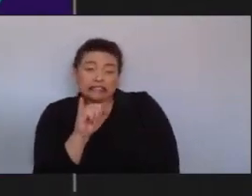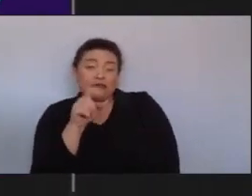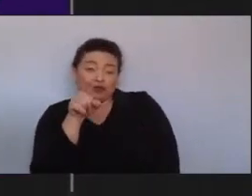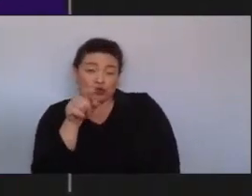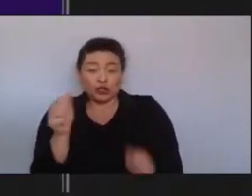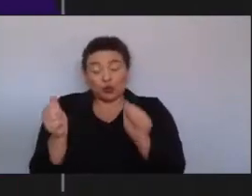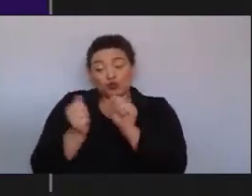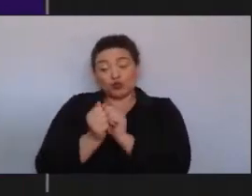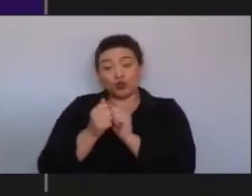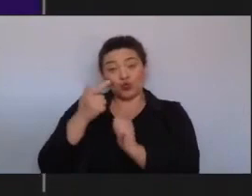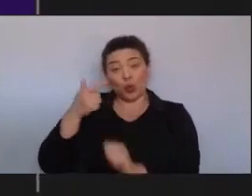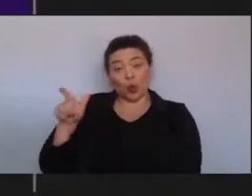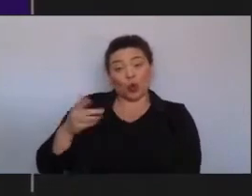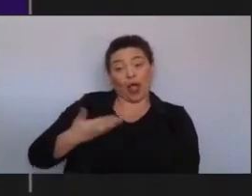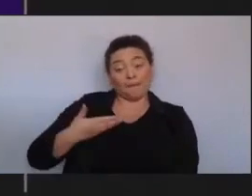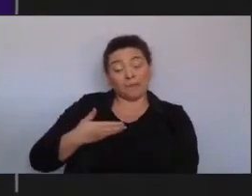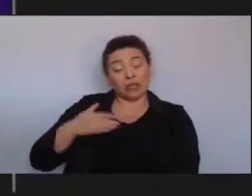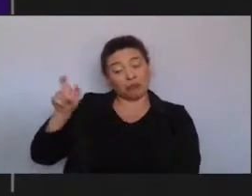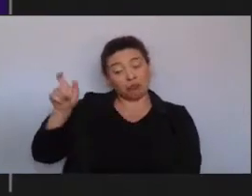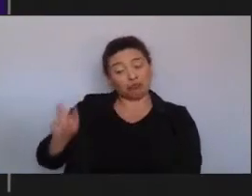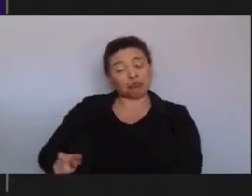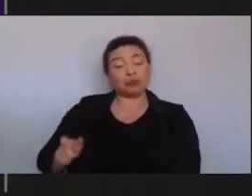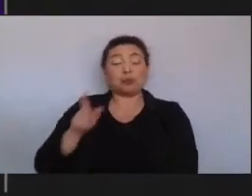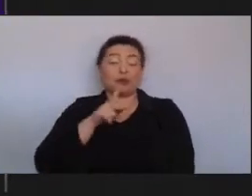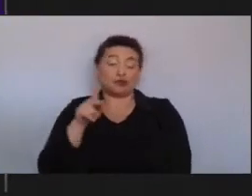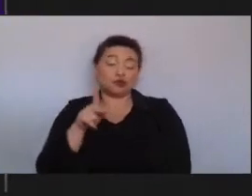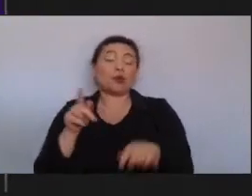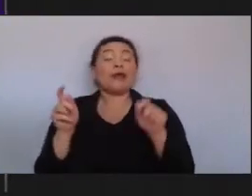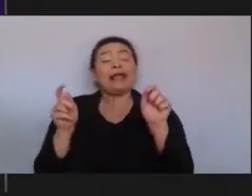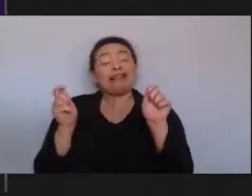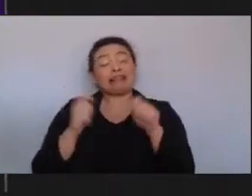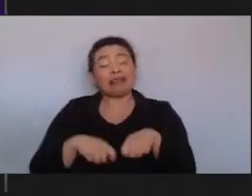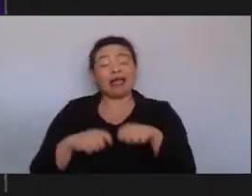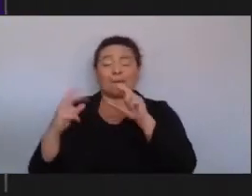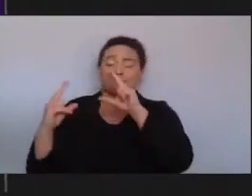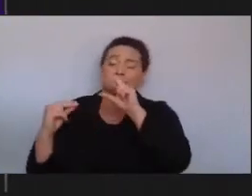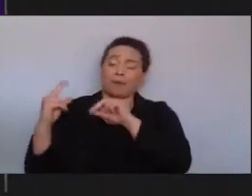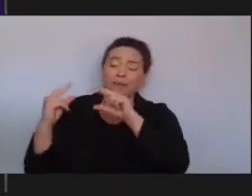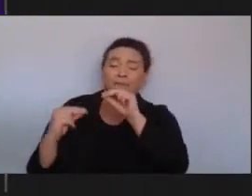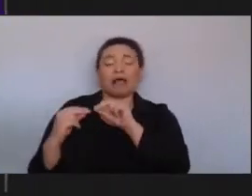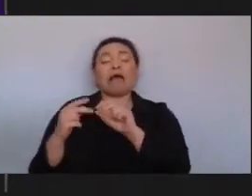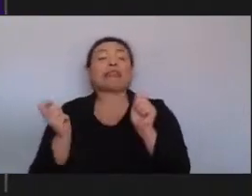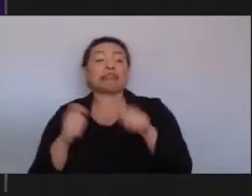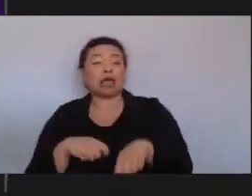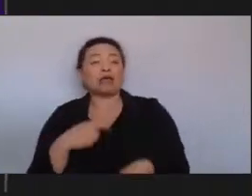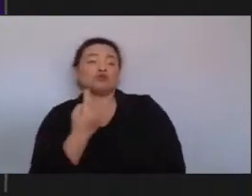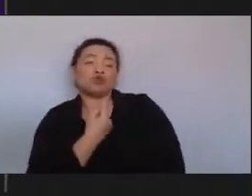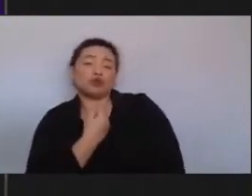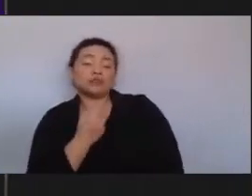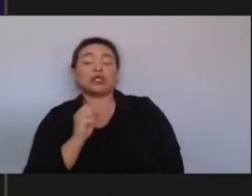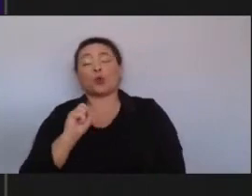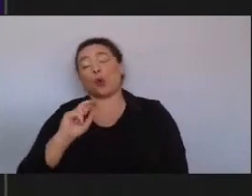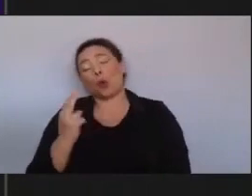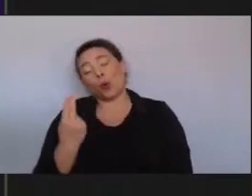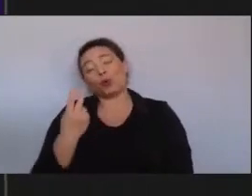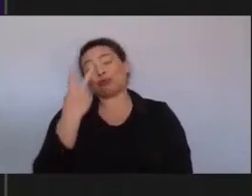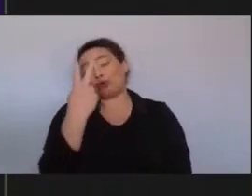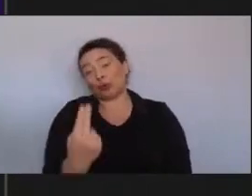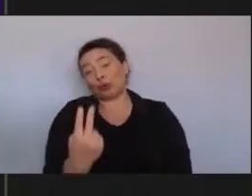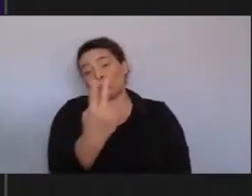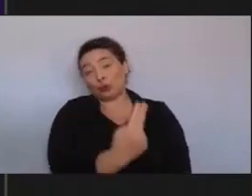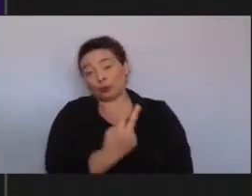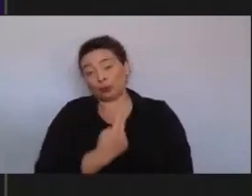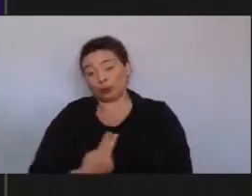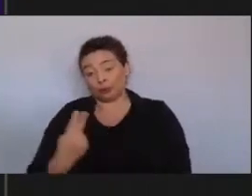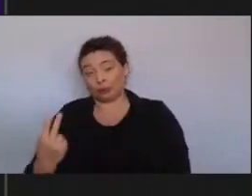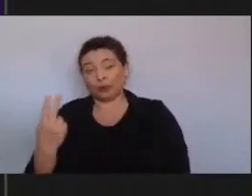discussions. I'm going to simulate the discussion part by talking to Alessandra here. So we'll